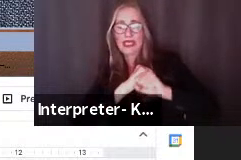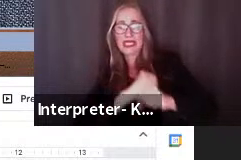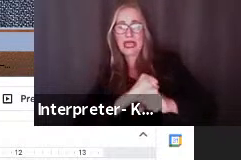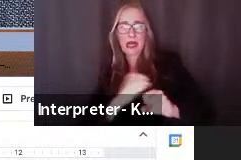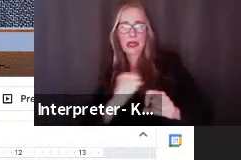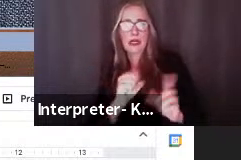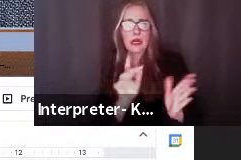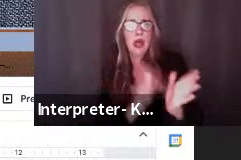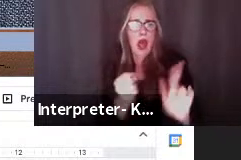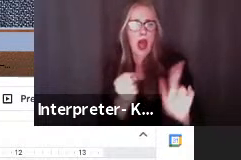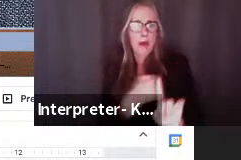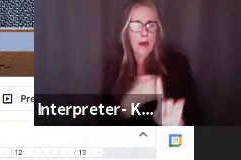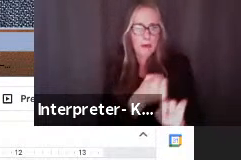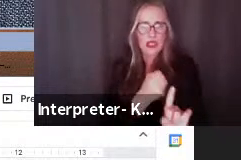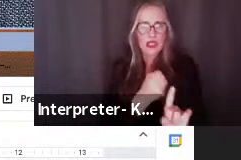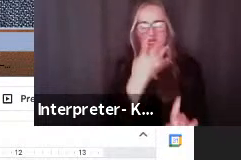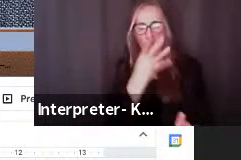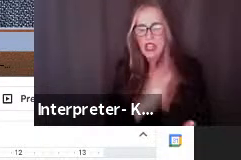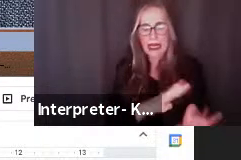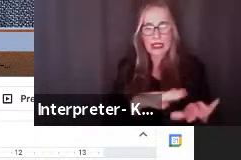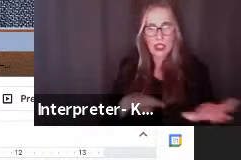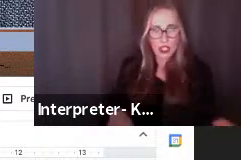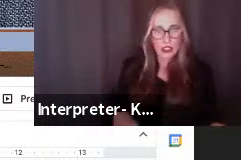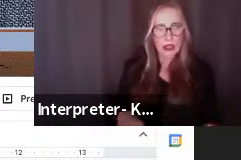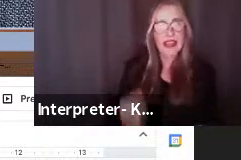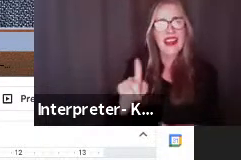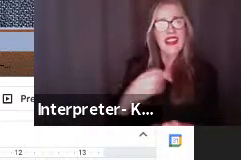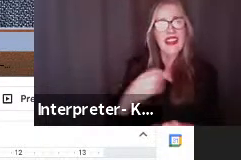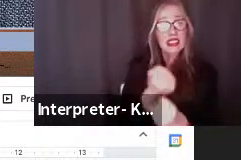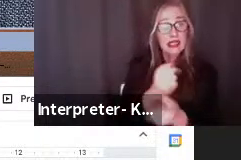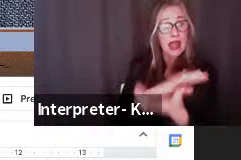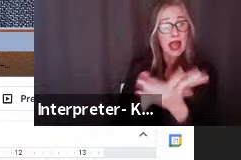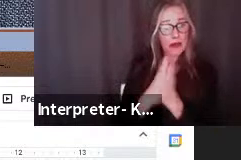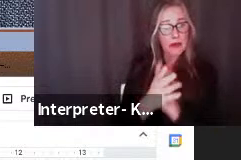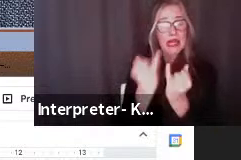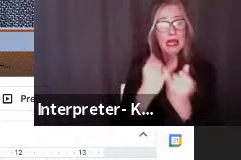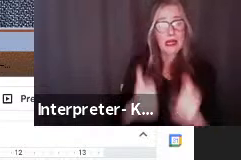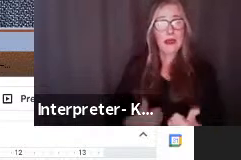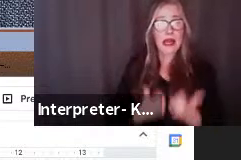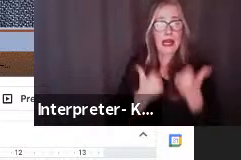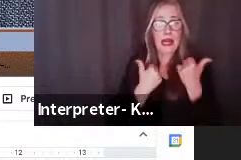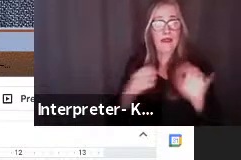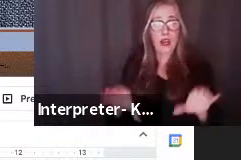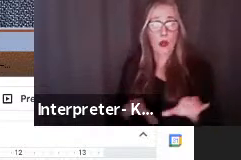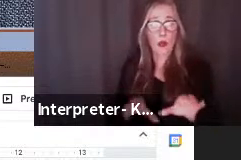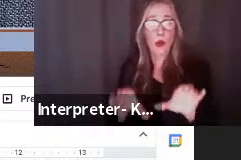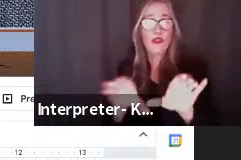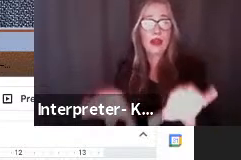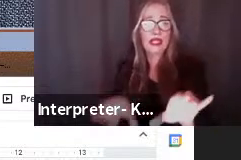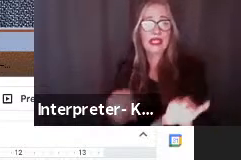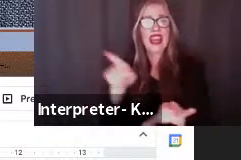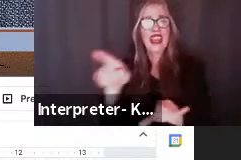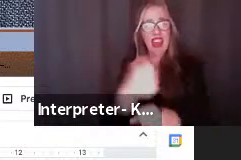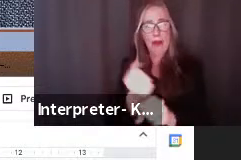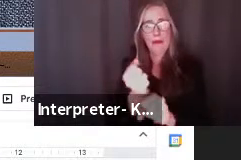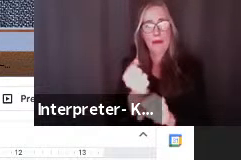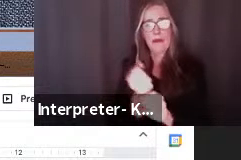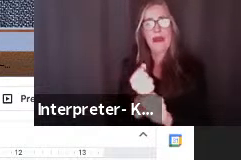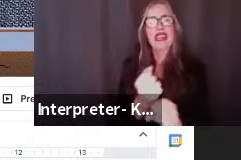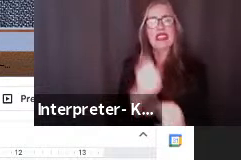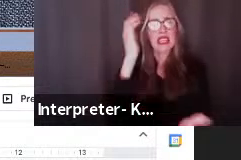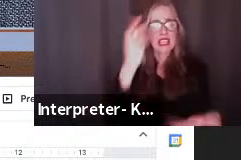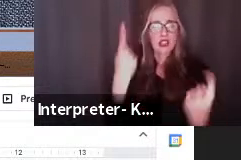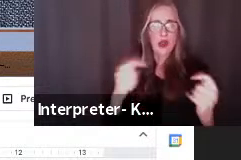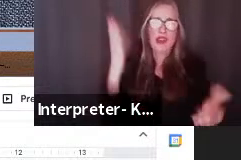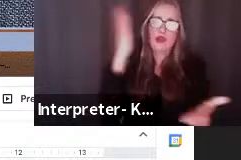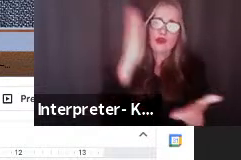the institutionalization had at this point created an independent living movement or an independent living movement had created the institutionalization however you want to